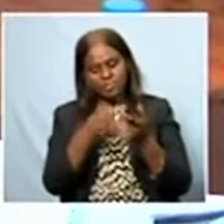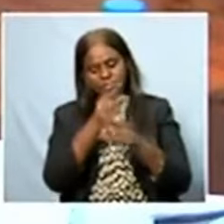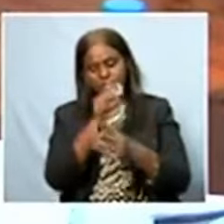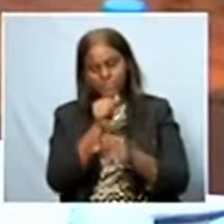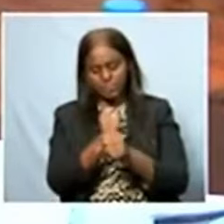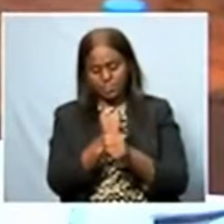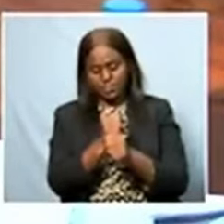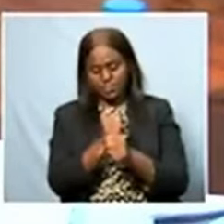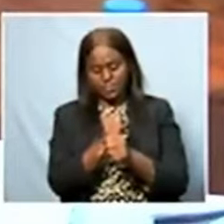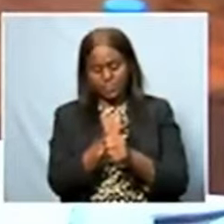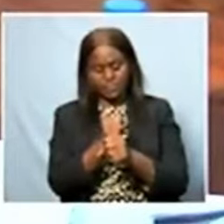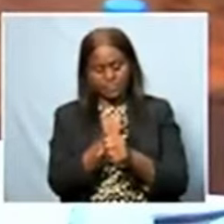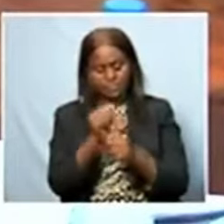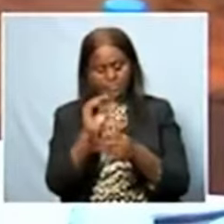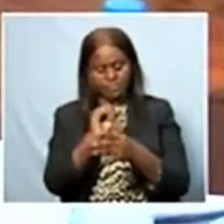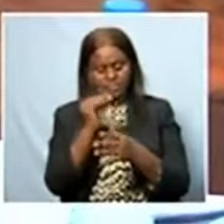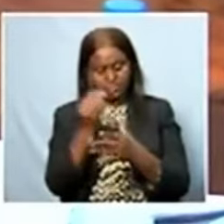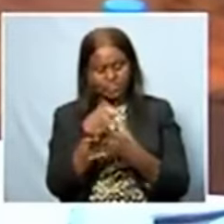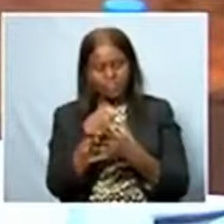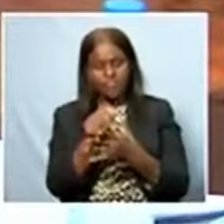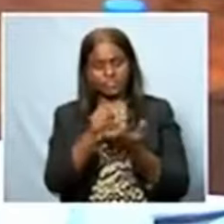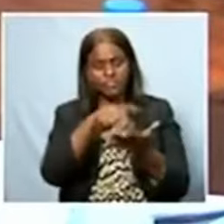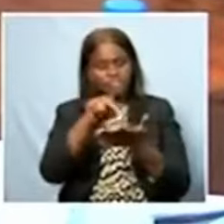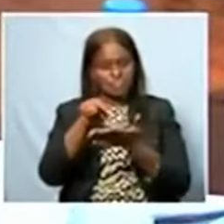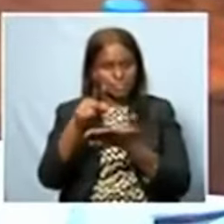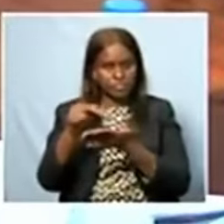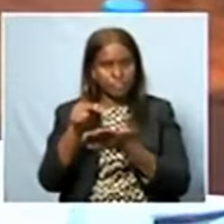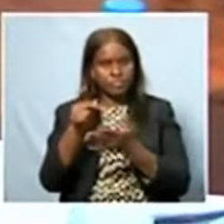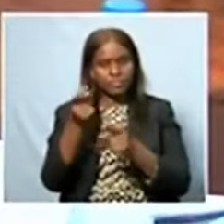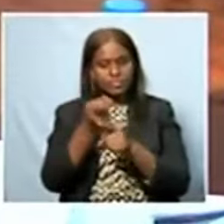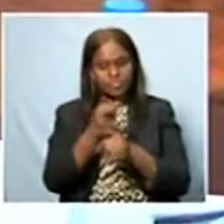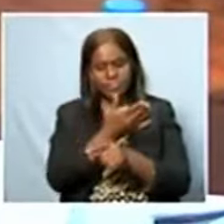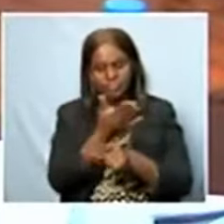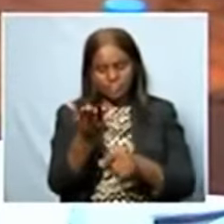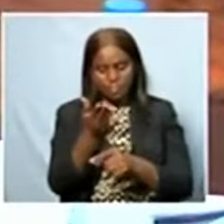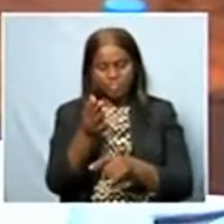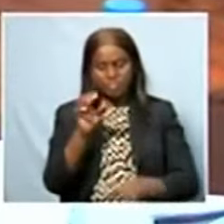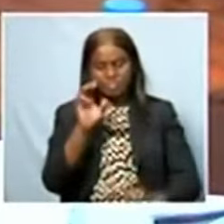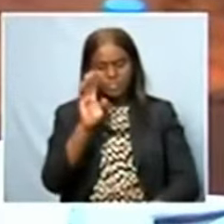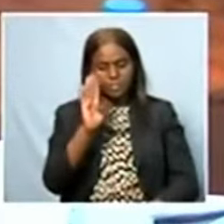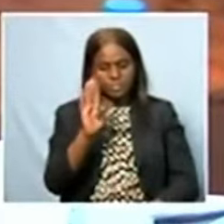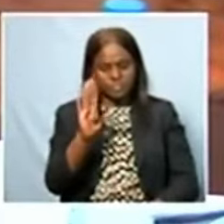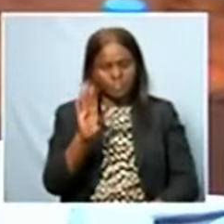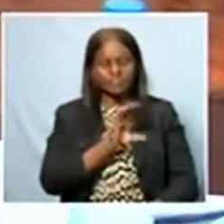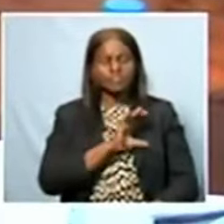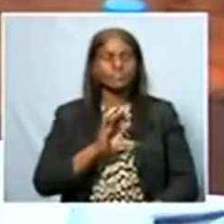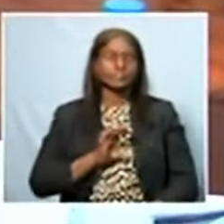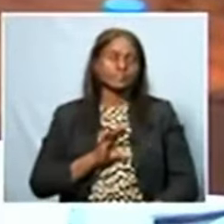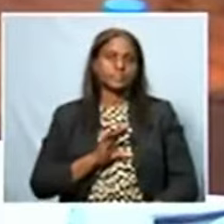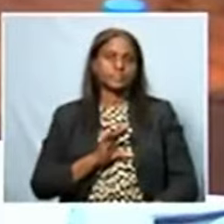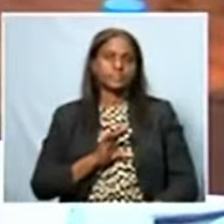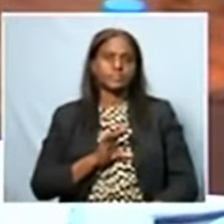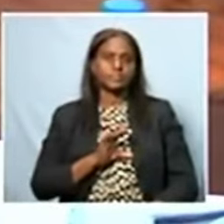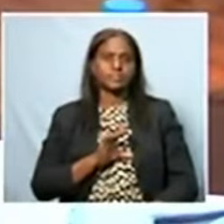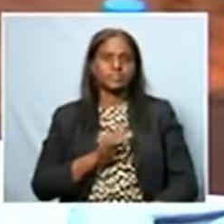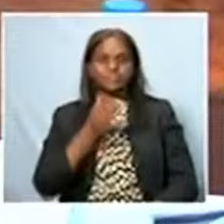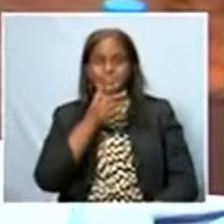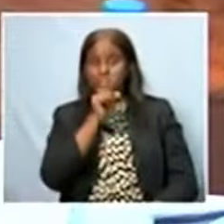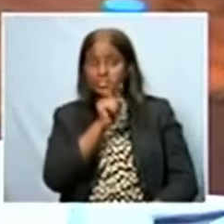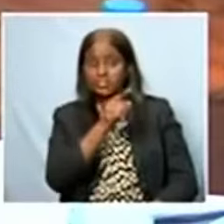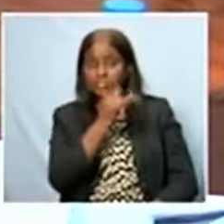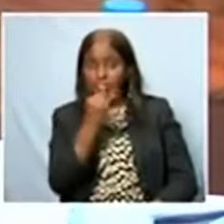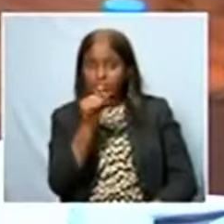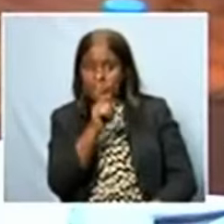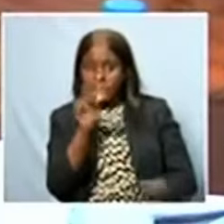received or paid out by betting company. So there are the issues where